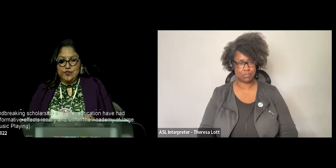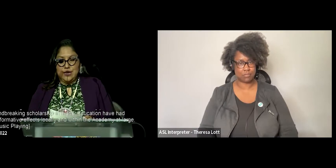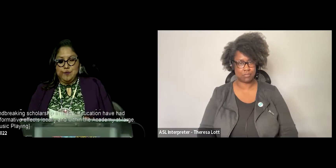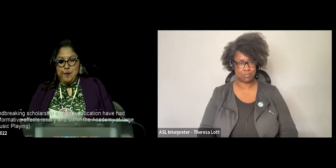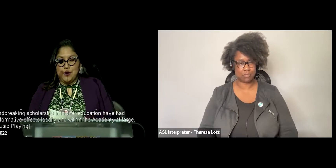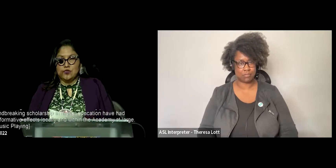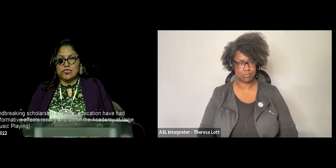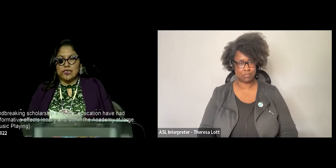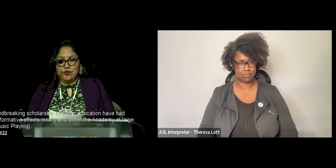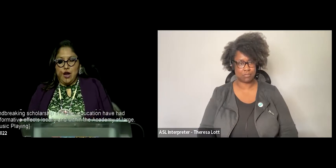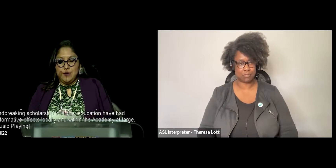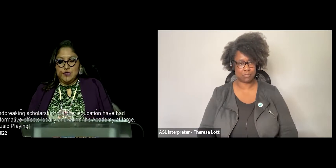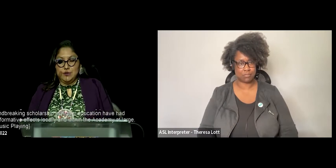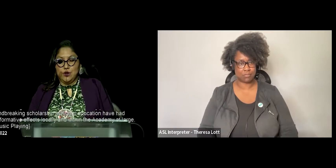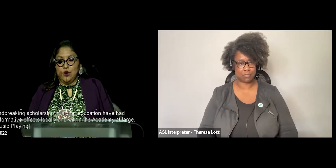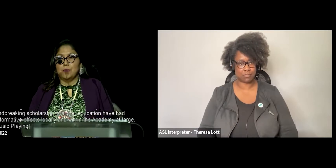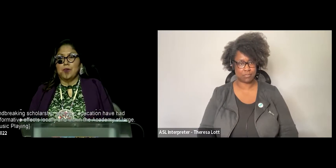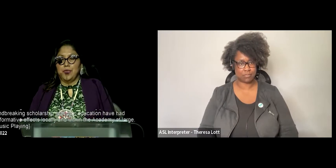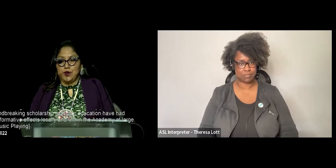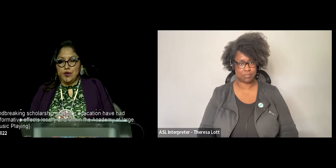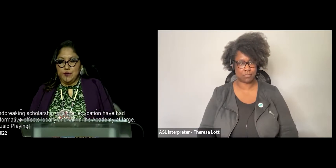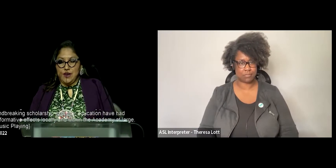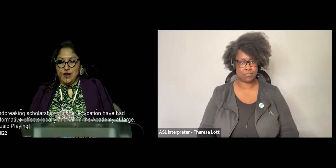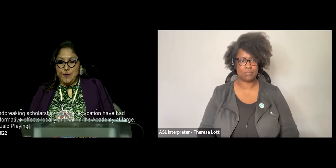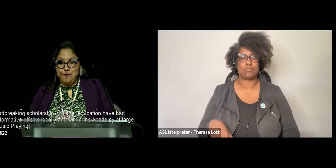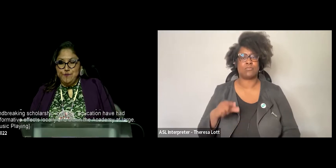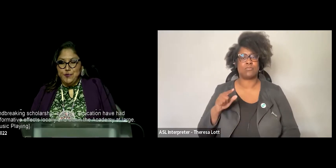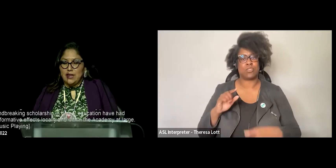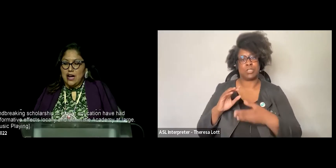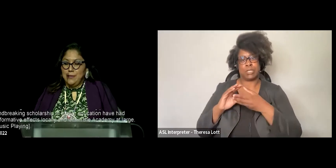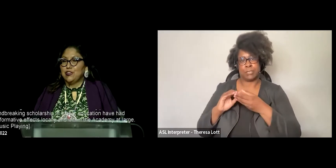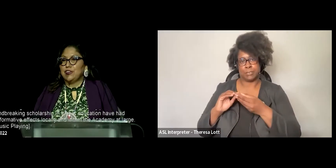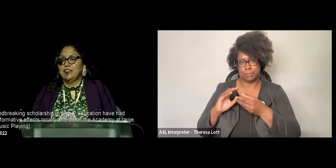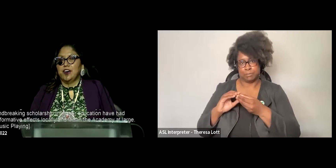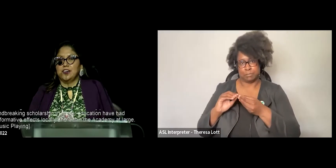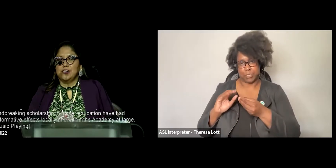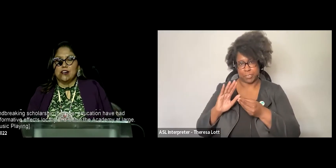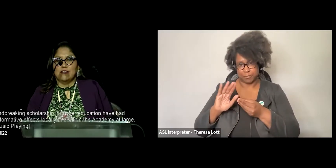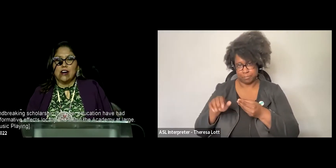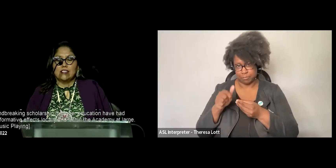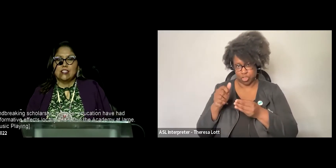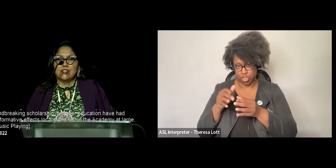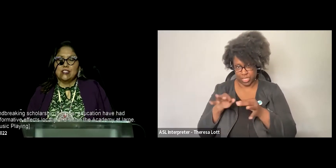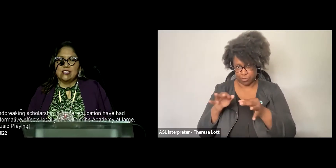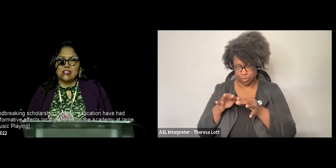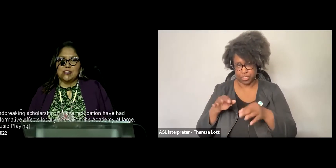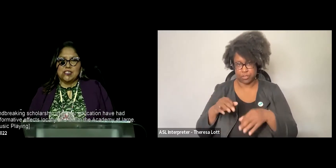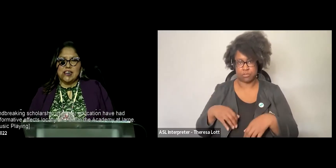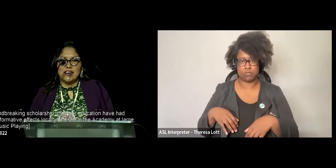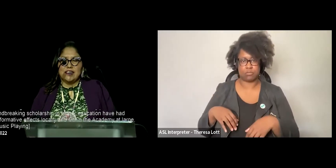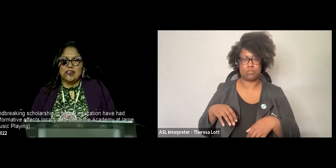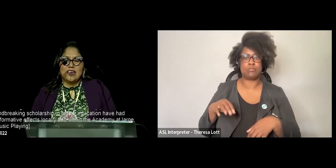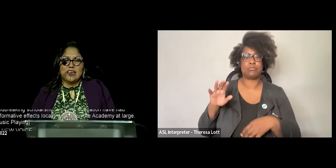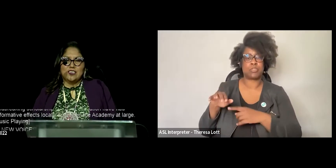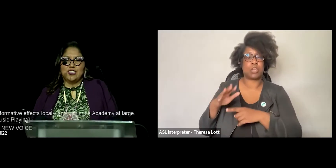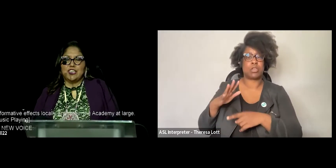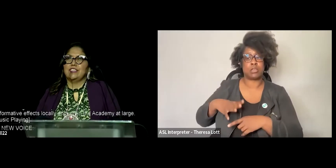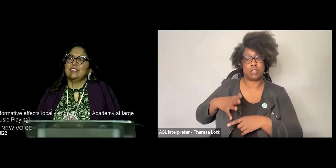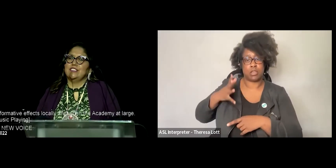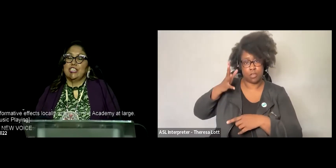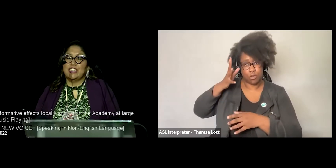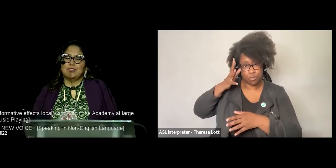Honde Onde, Papa Insane, Robin Ziptahola Menthor named Carr. I'm the granddaughter of Roxy Kodasit Sotai